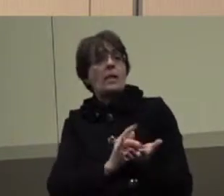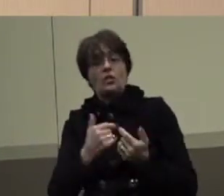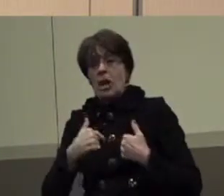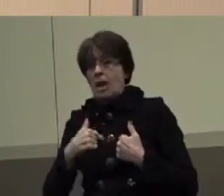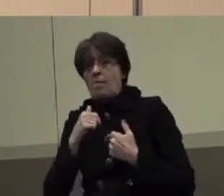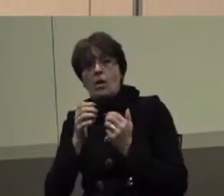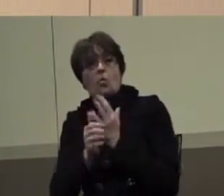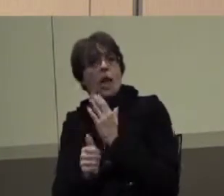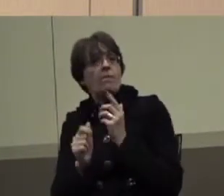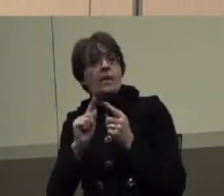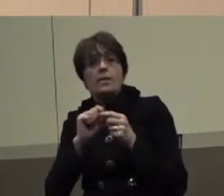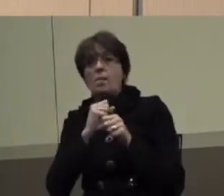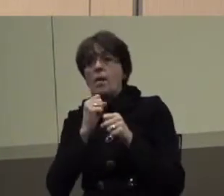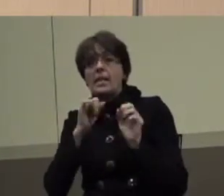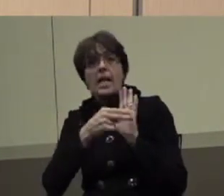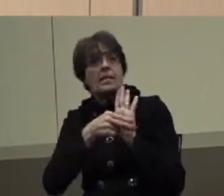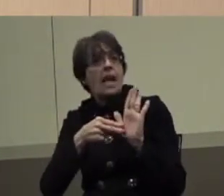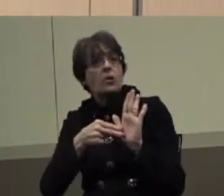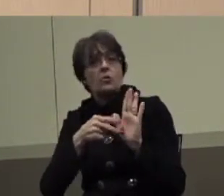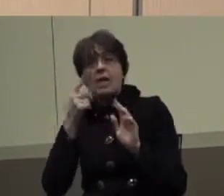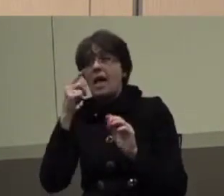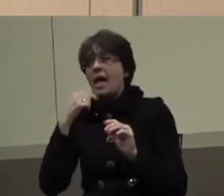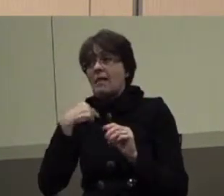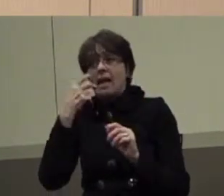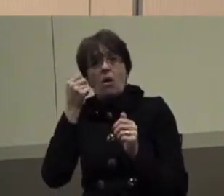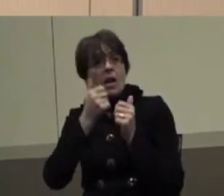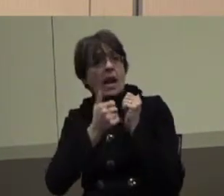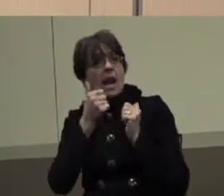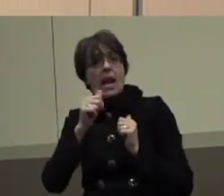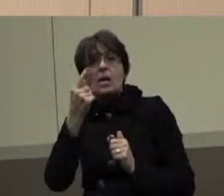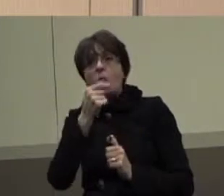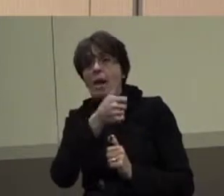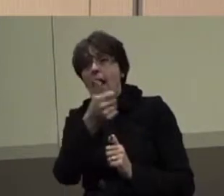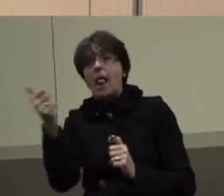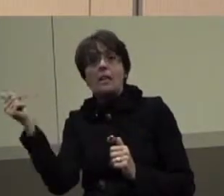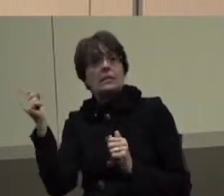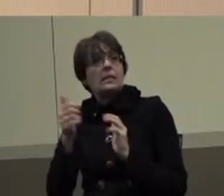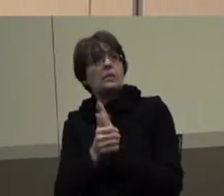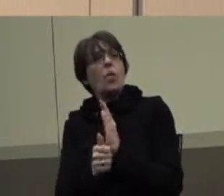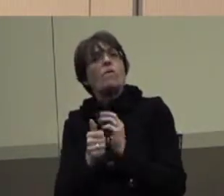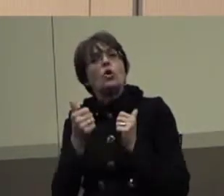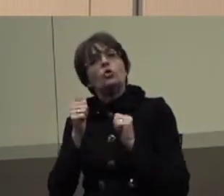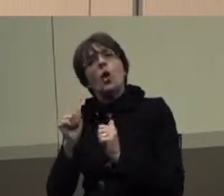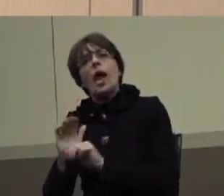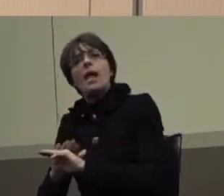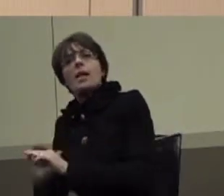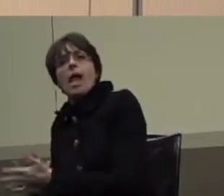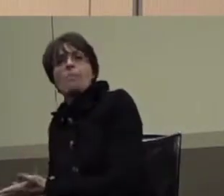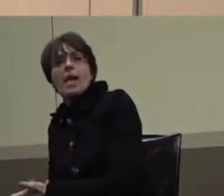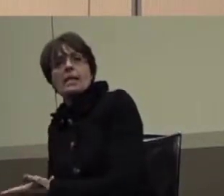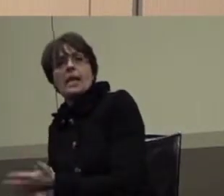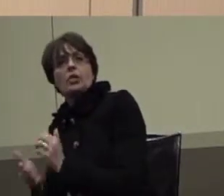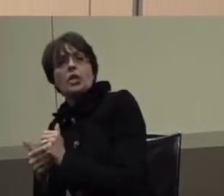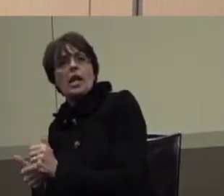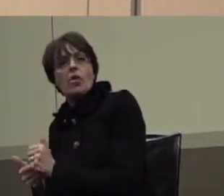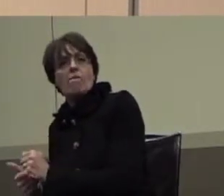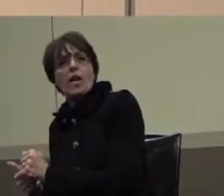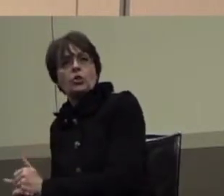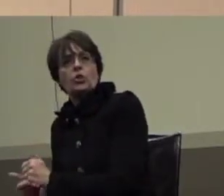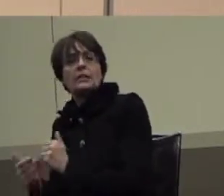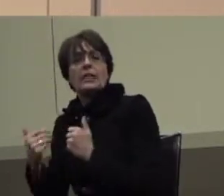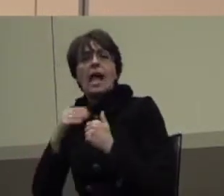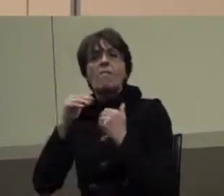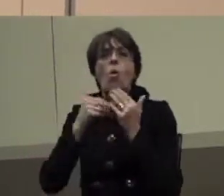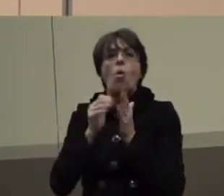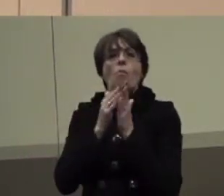qualified to make that diagnosis, and I don't think anybody else is either. Let's try all these non-medicated interventions. I have a whole book on